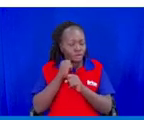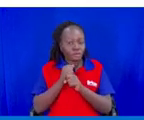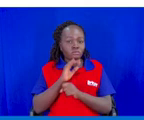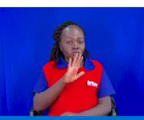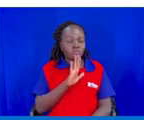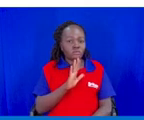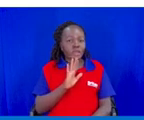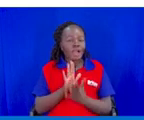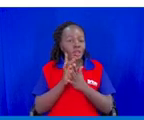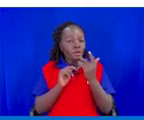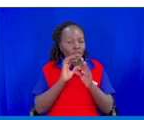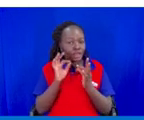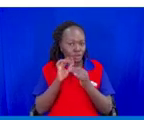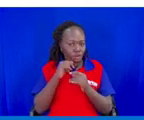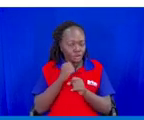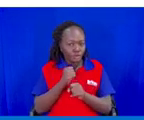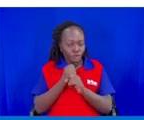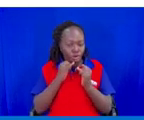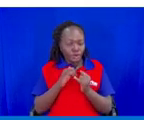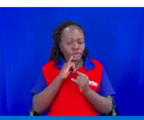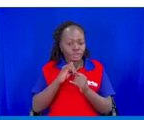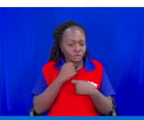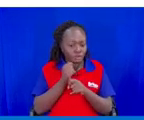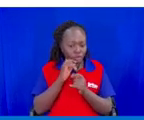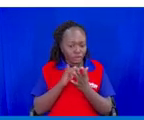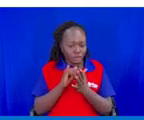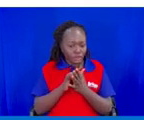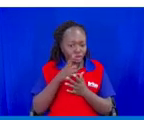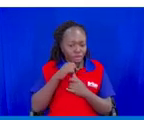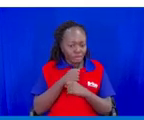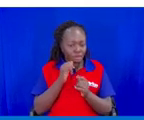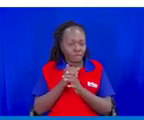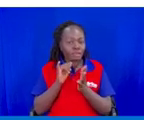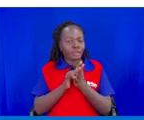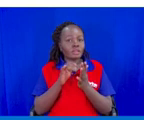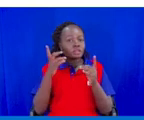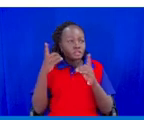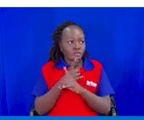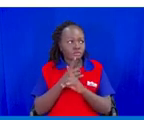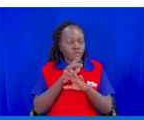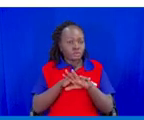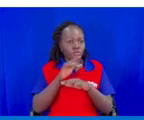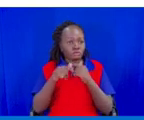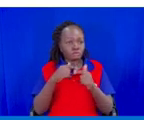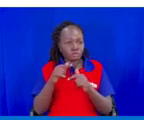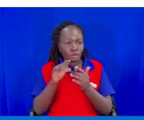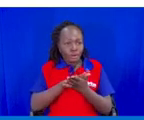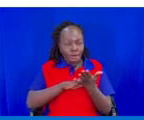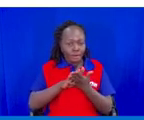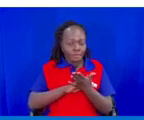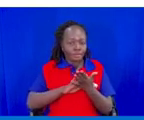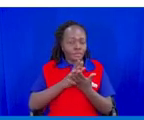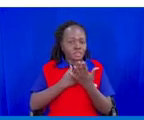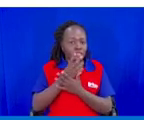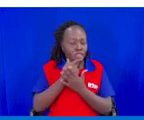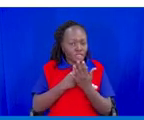doing currently to just make sure that we reverse that on a going forward basis, we selling the exposure